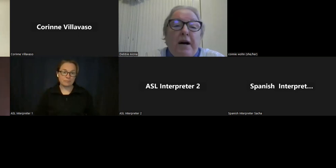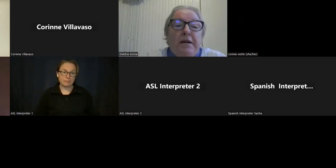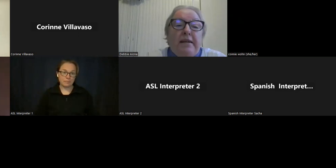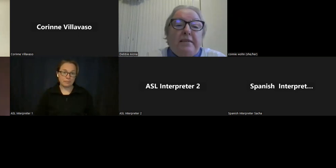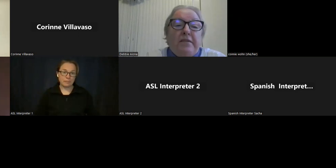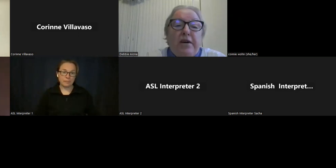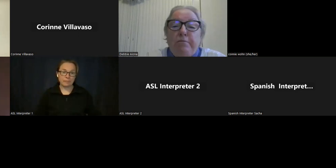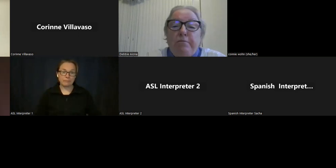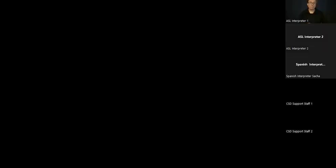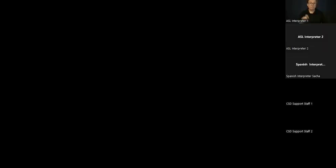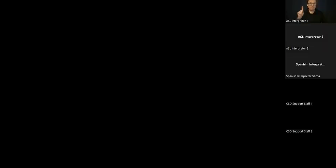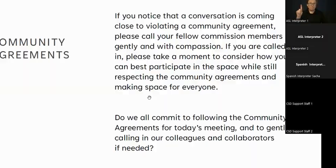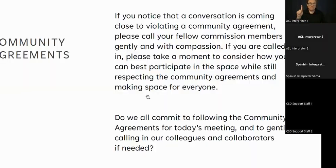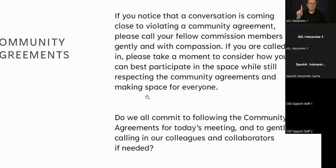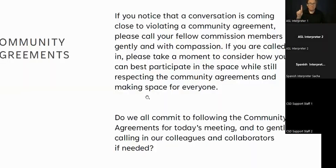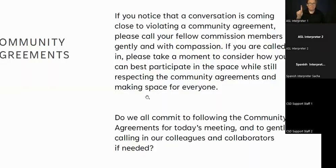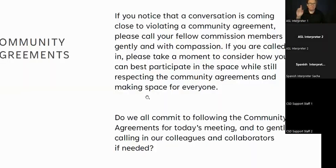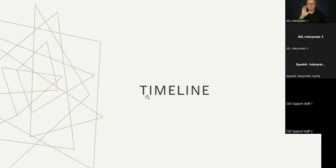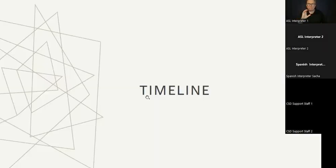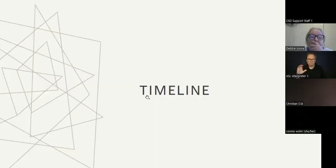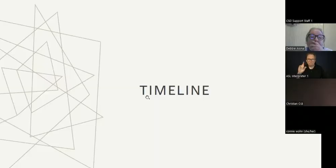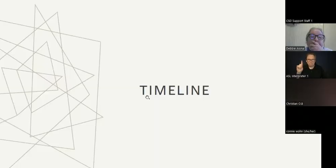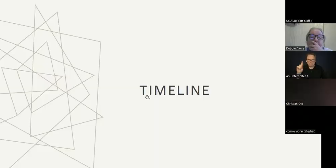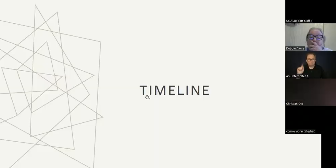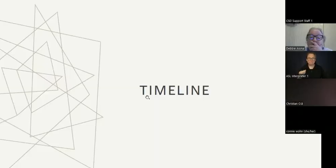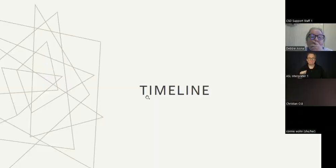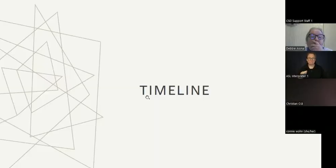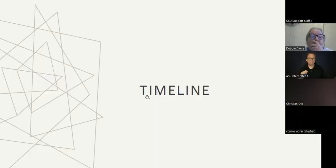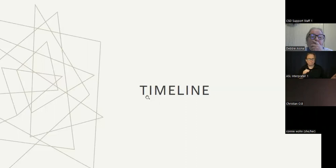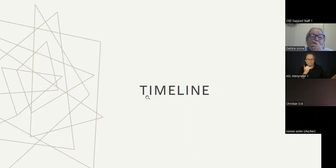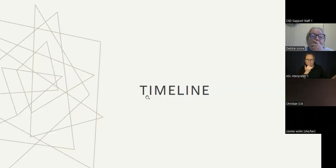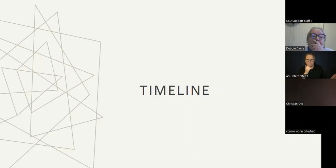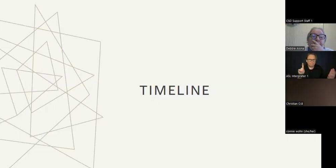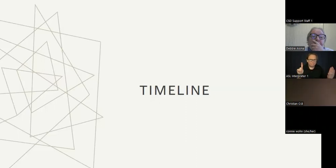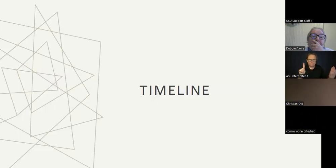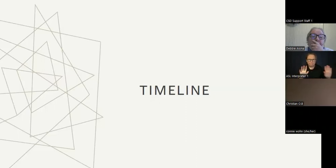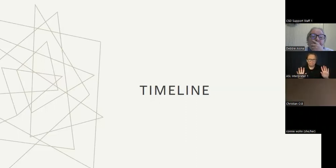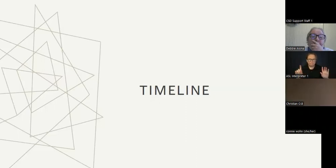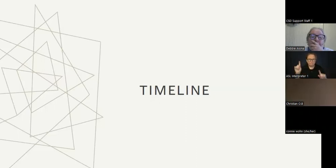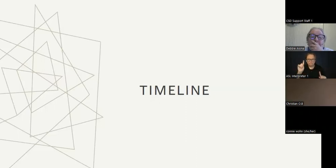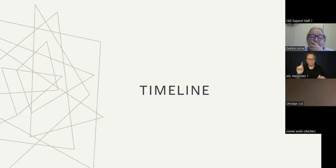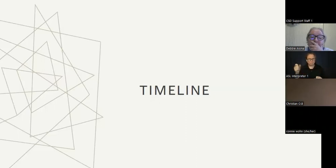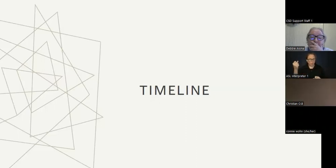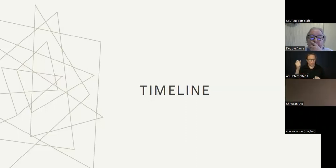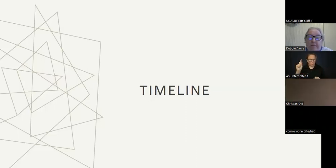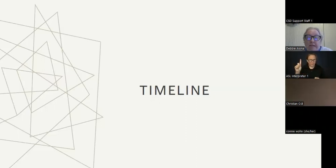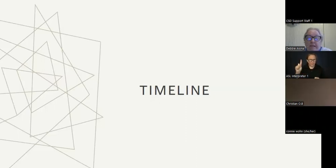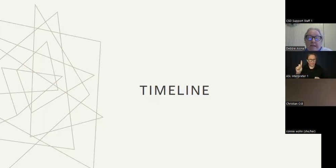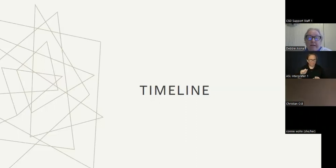I'm coming. I just have to find my place. Okay. whoops. Oh, hold on. I got to get back to